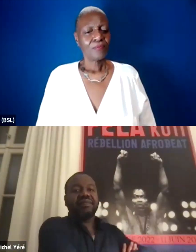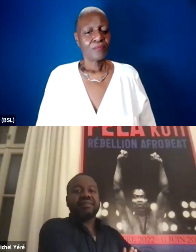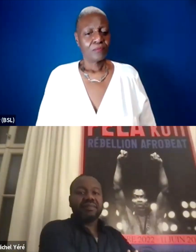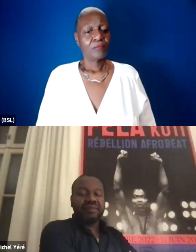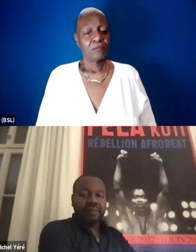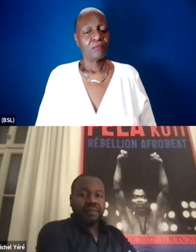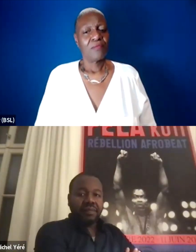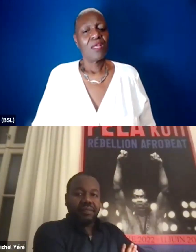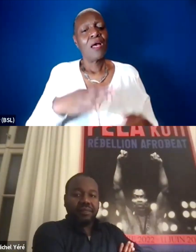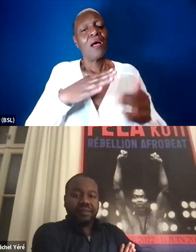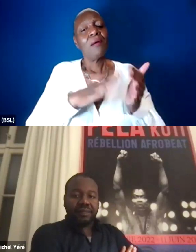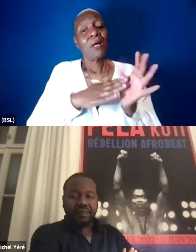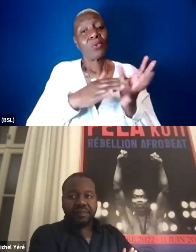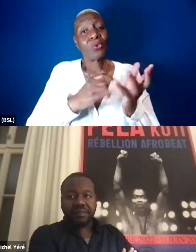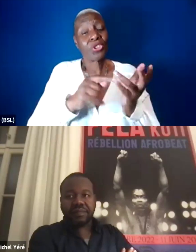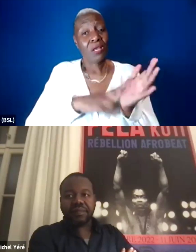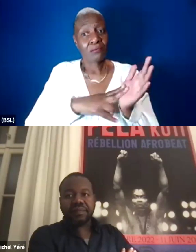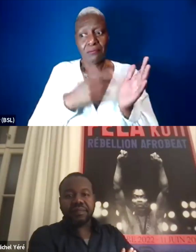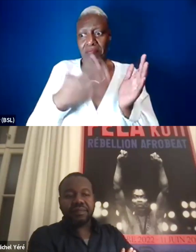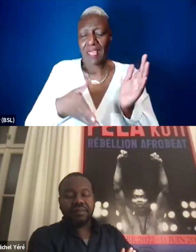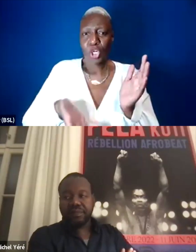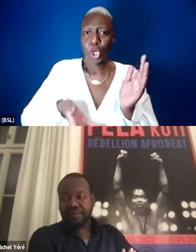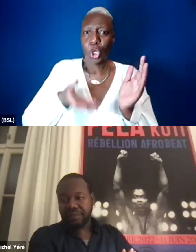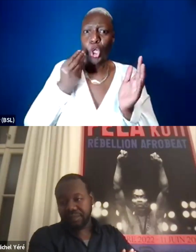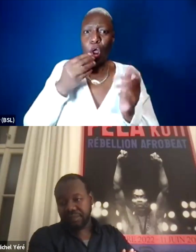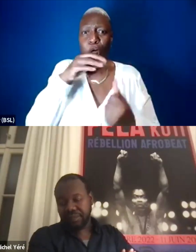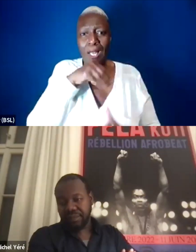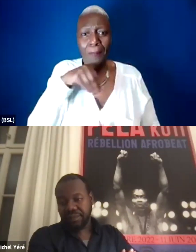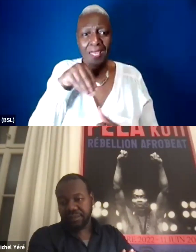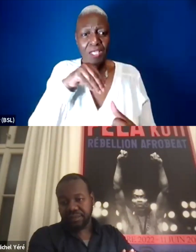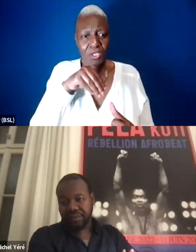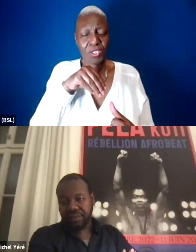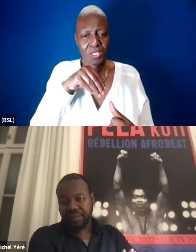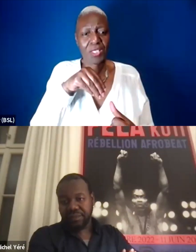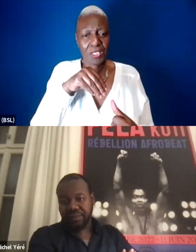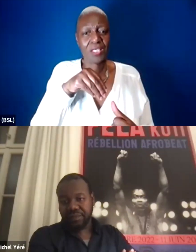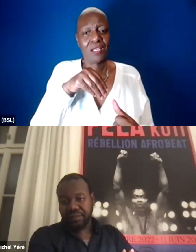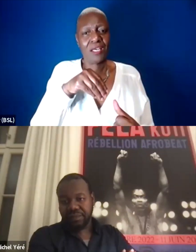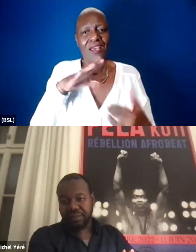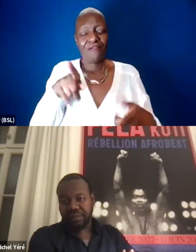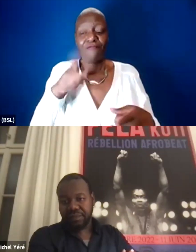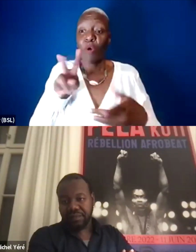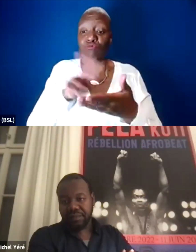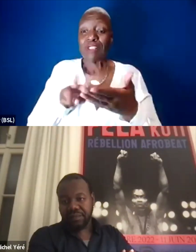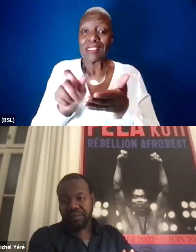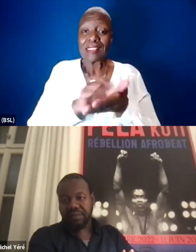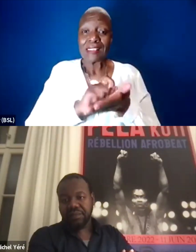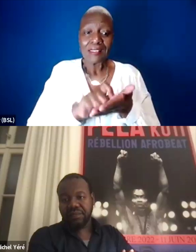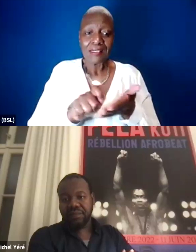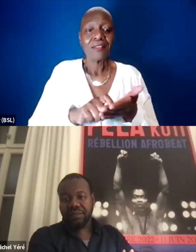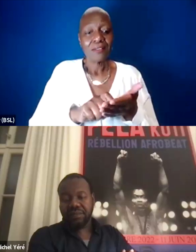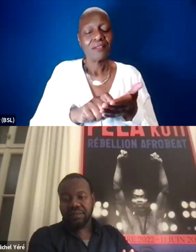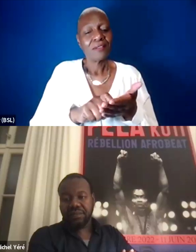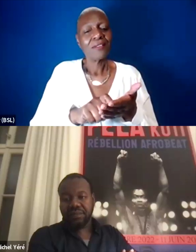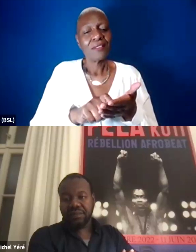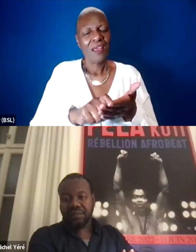Manouchian having learned Armenian and then also having learned the diglossic, the literary version, and then sort of deploying it, that must have been